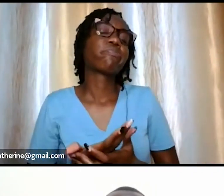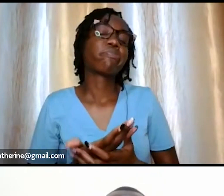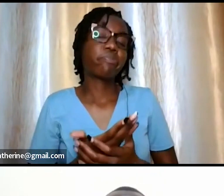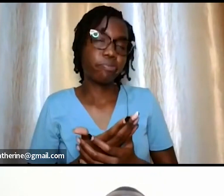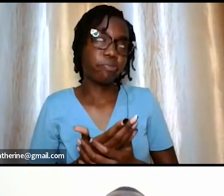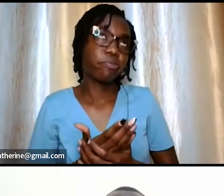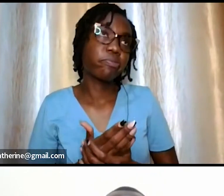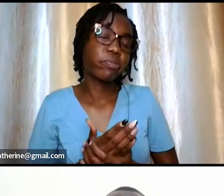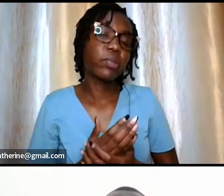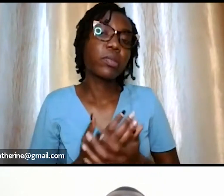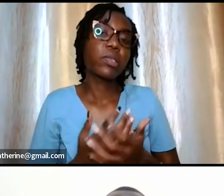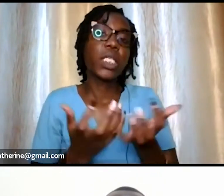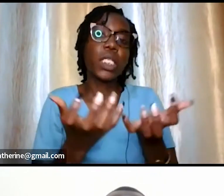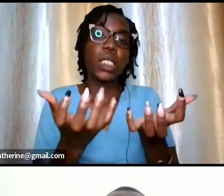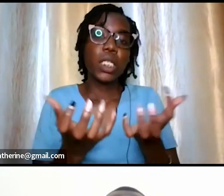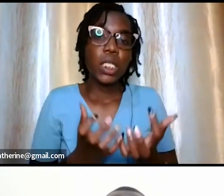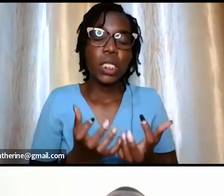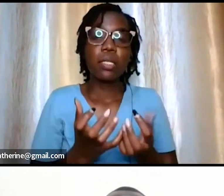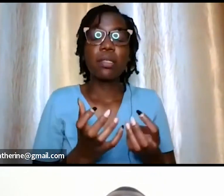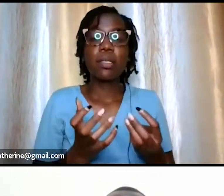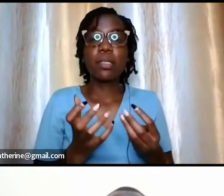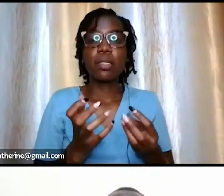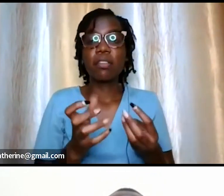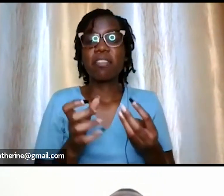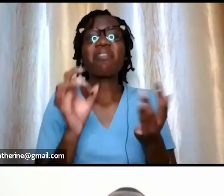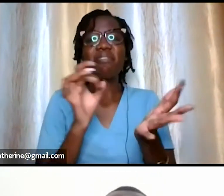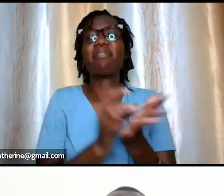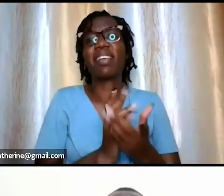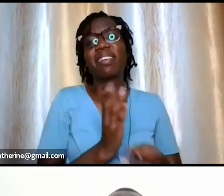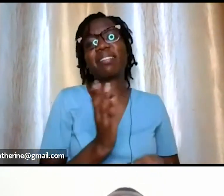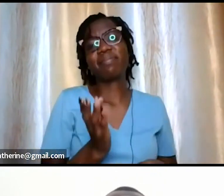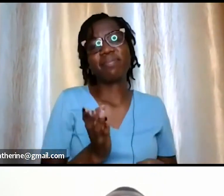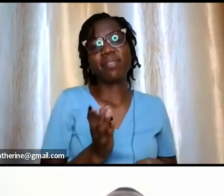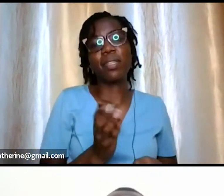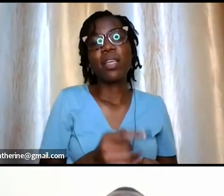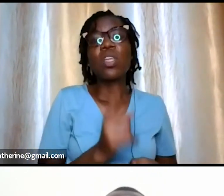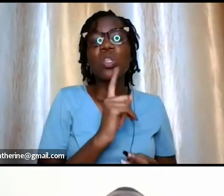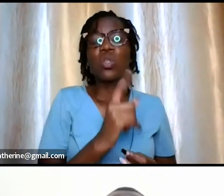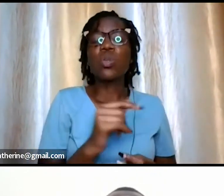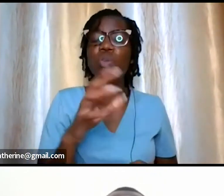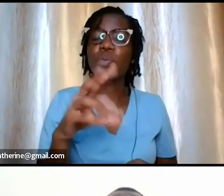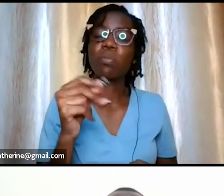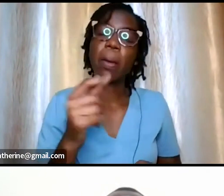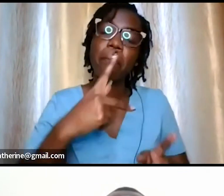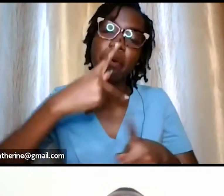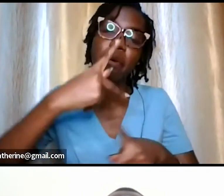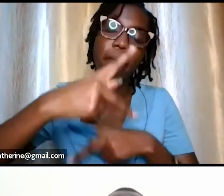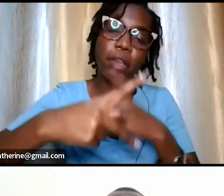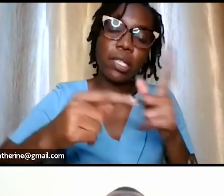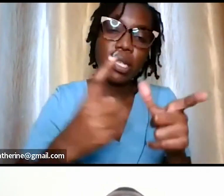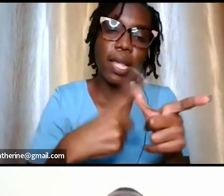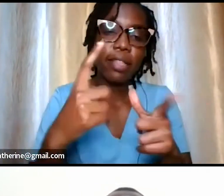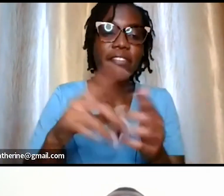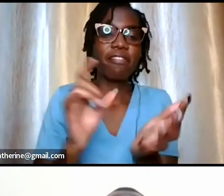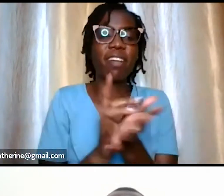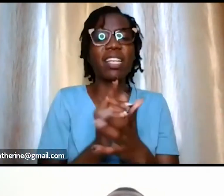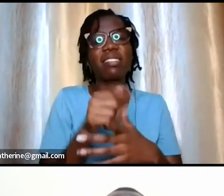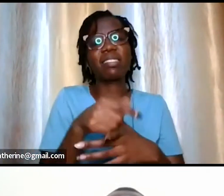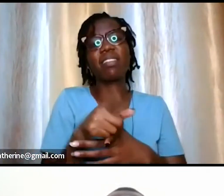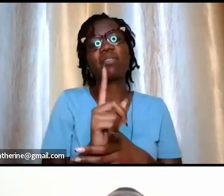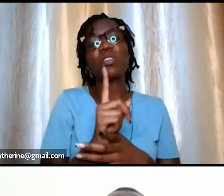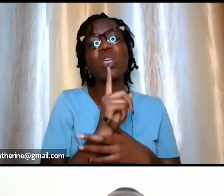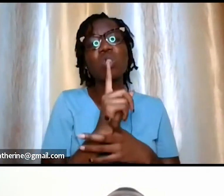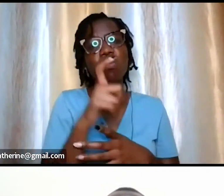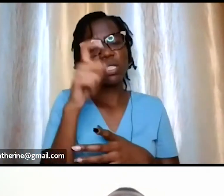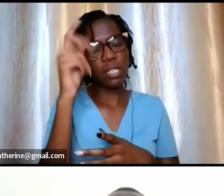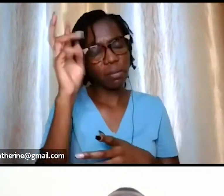need to be fired, right? So you've taken through the due process and then you're the one to be fired. So remember that you're also an